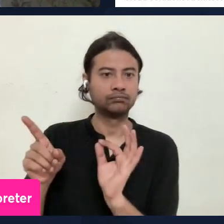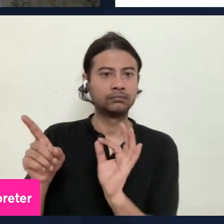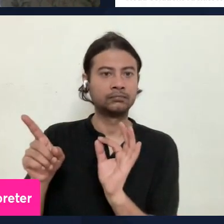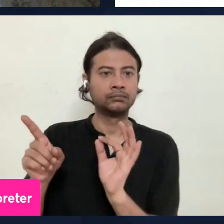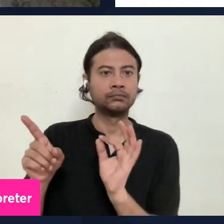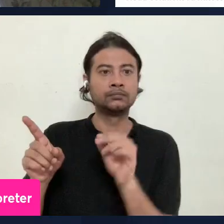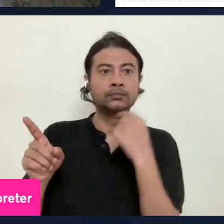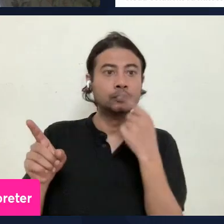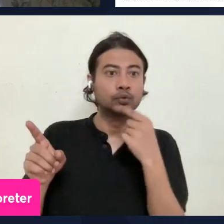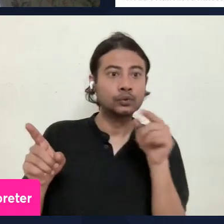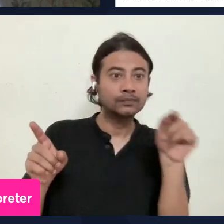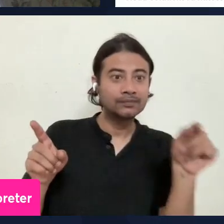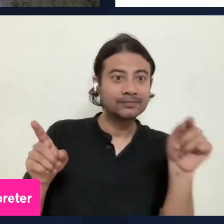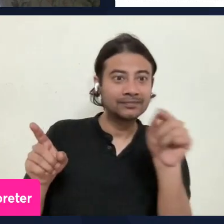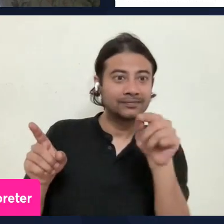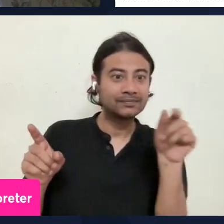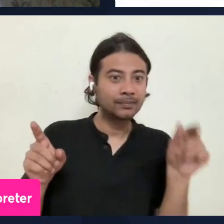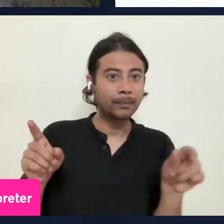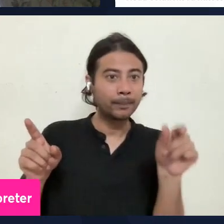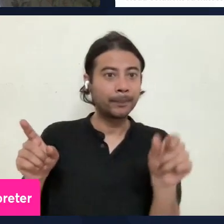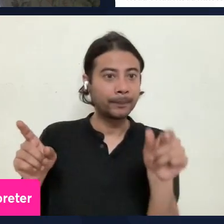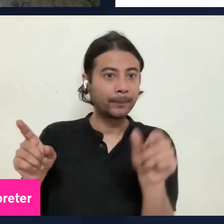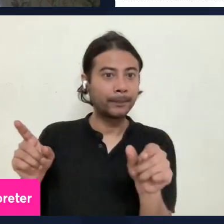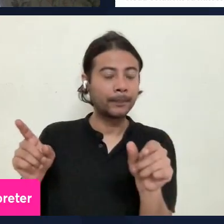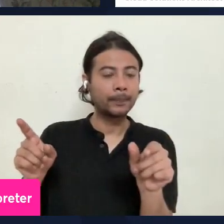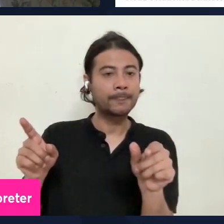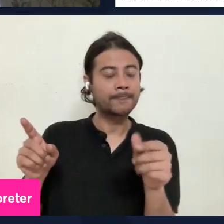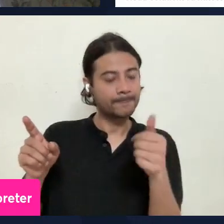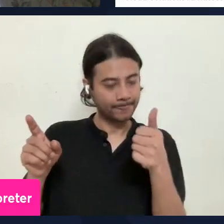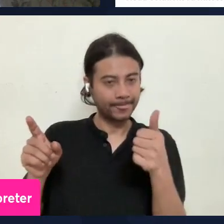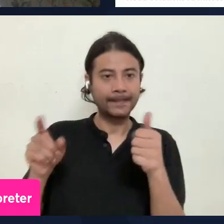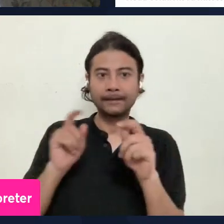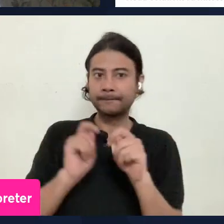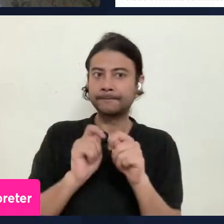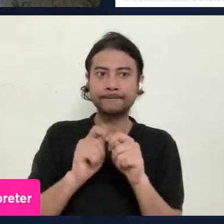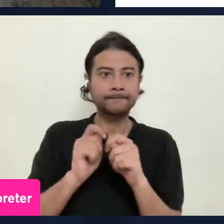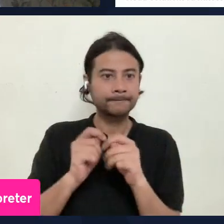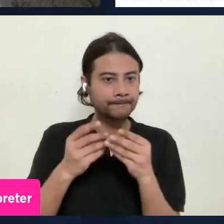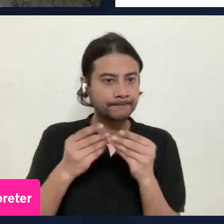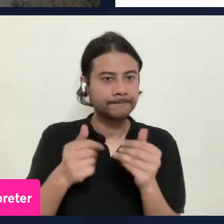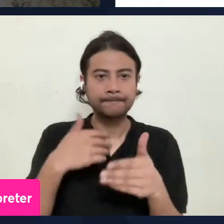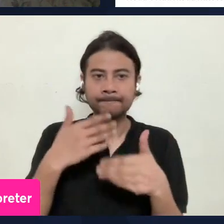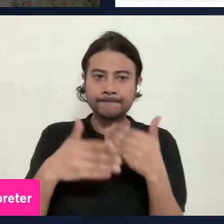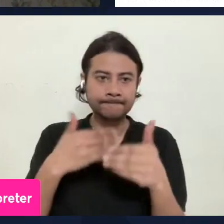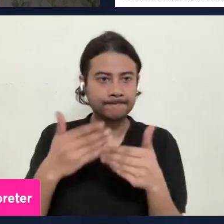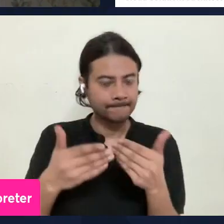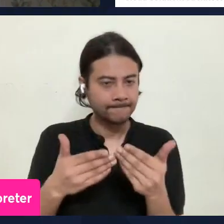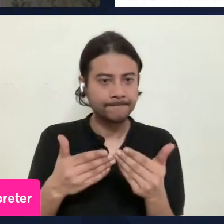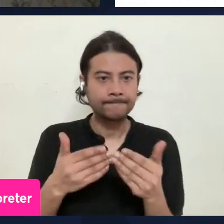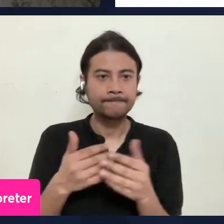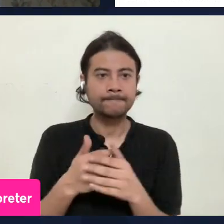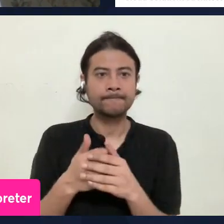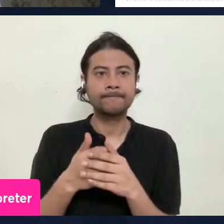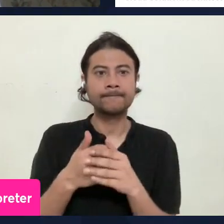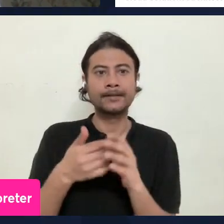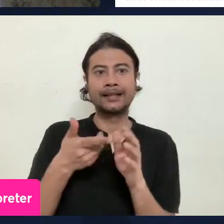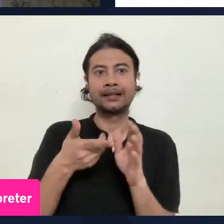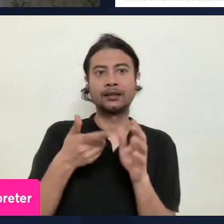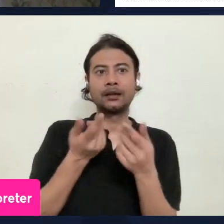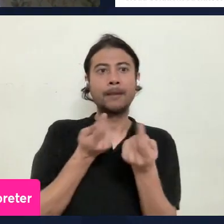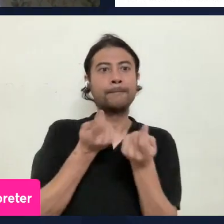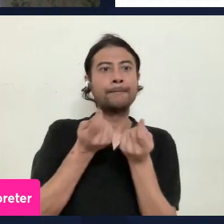be much more efficient with working, to be able to query data to build things like management summaries or reports,